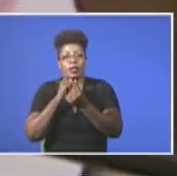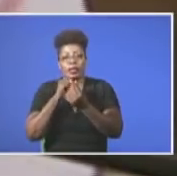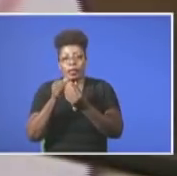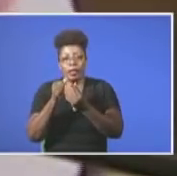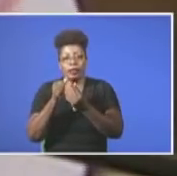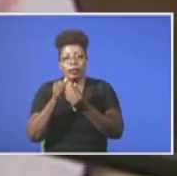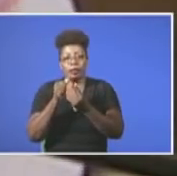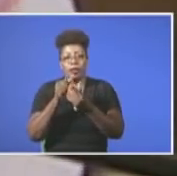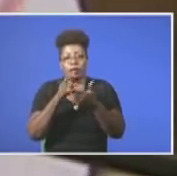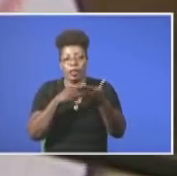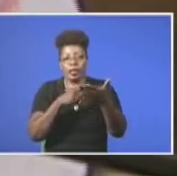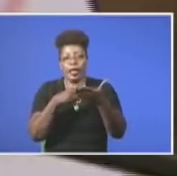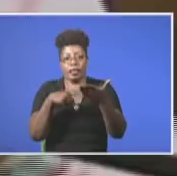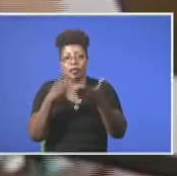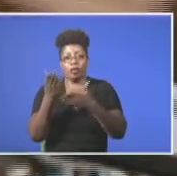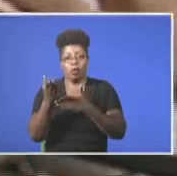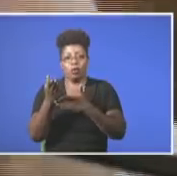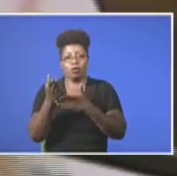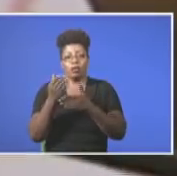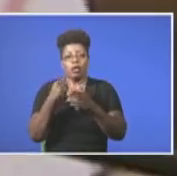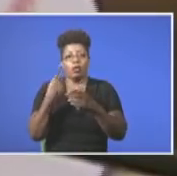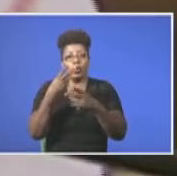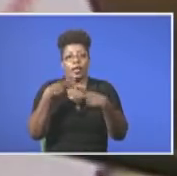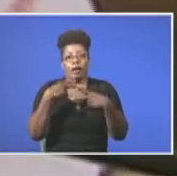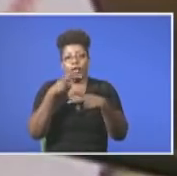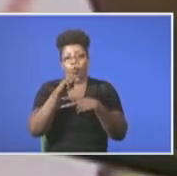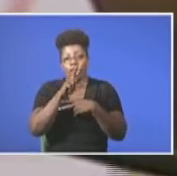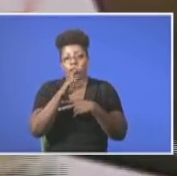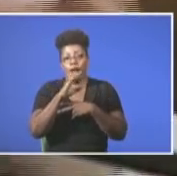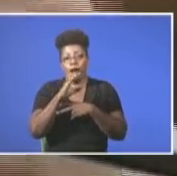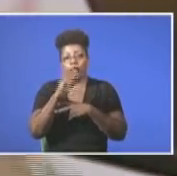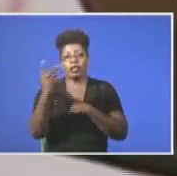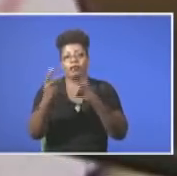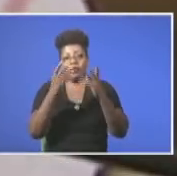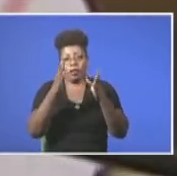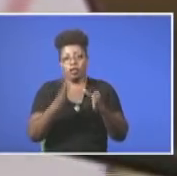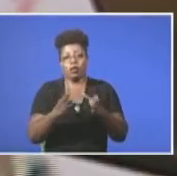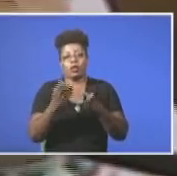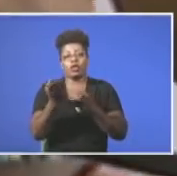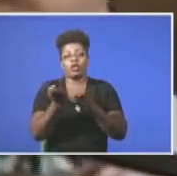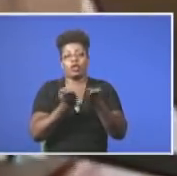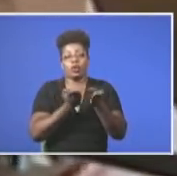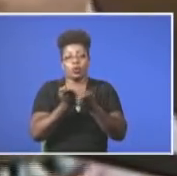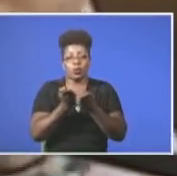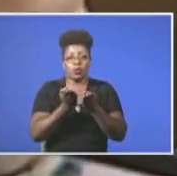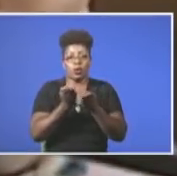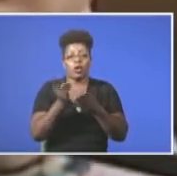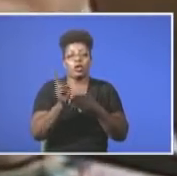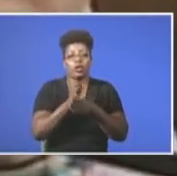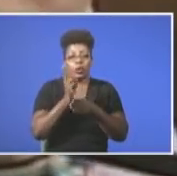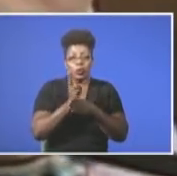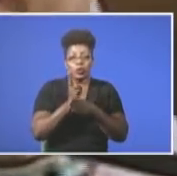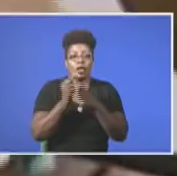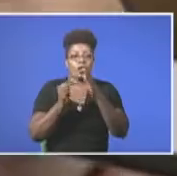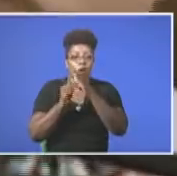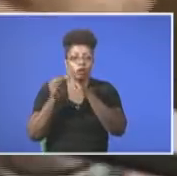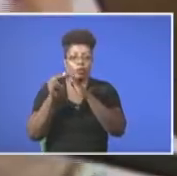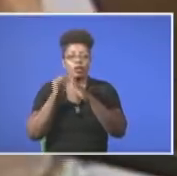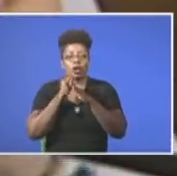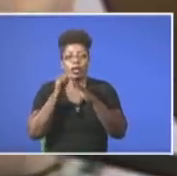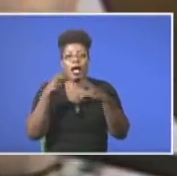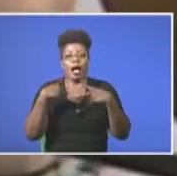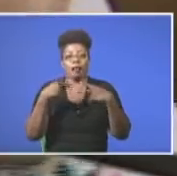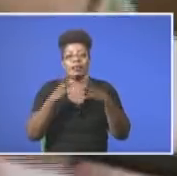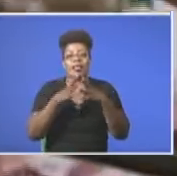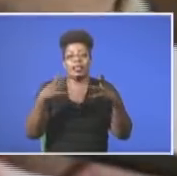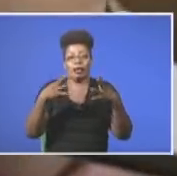as 200-300 visitors that want to utilize the hotel services, but we don't have the capacity. But soon we'll